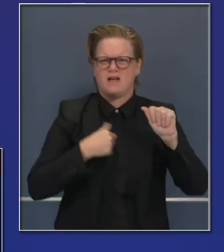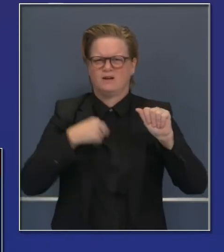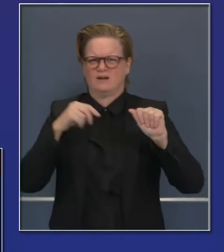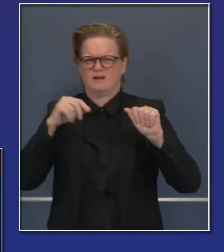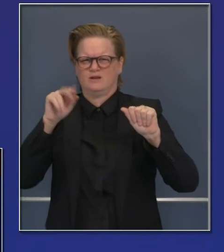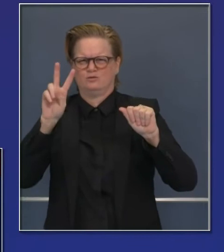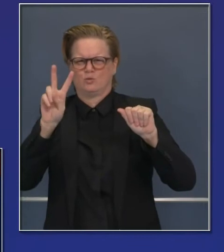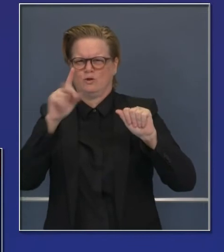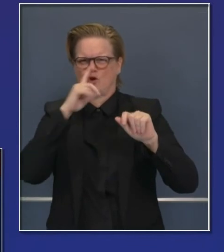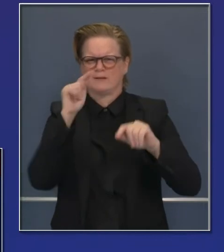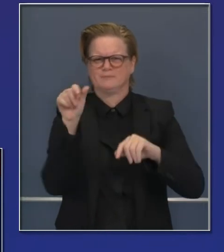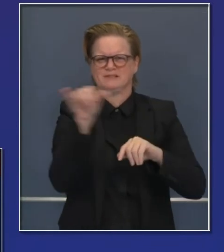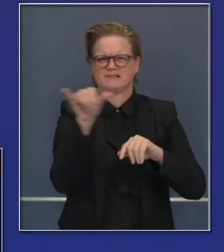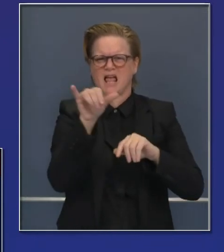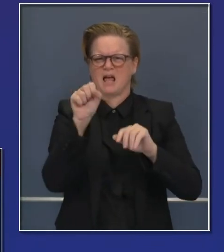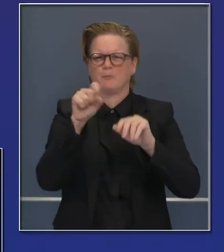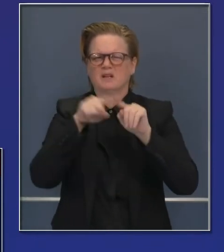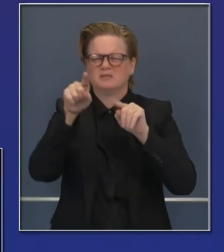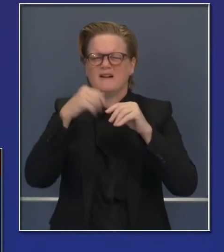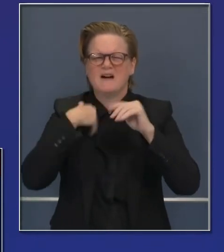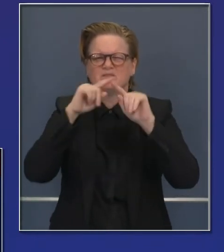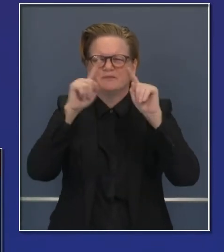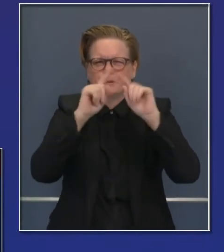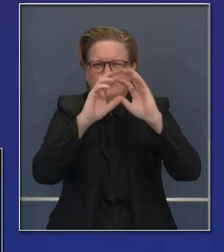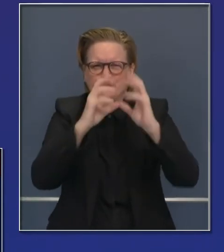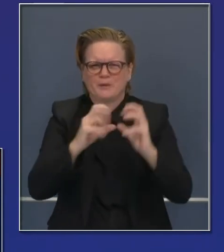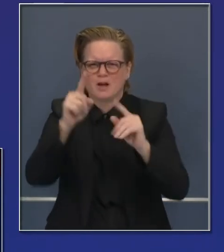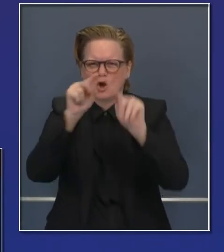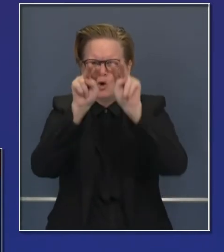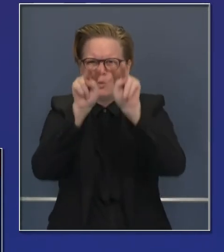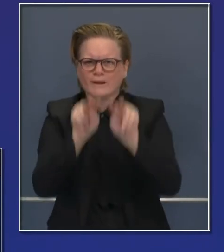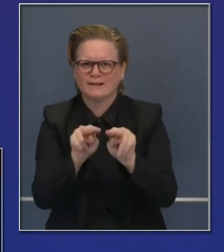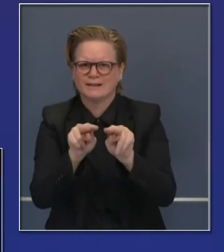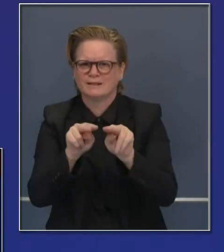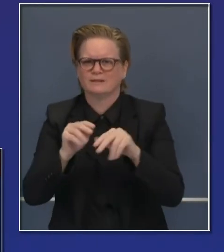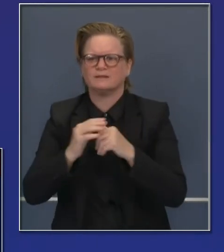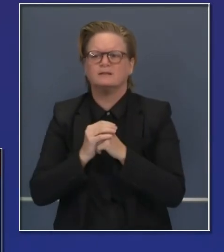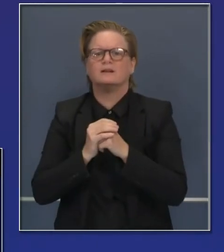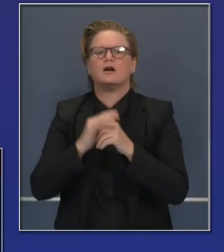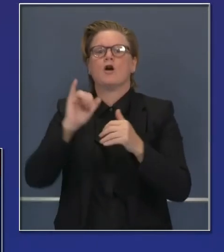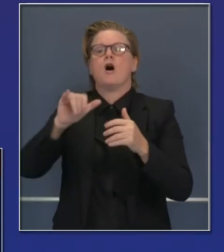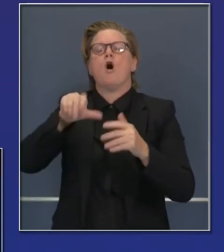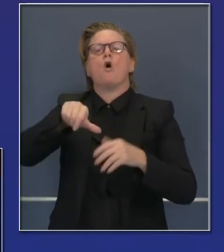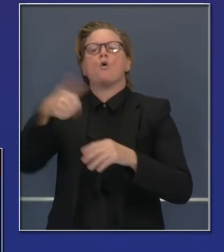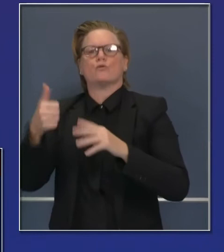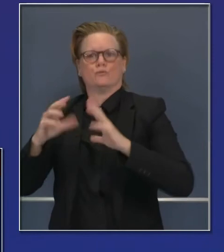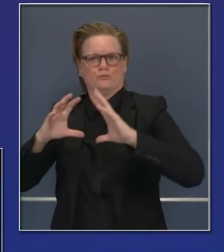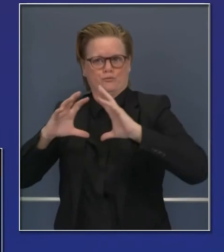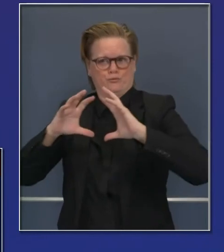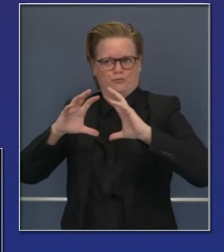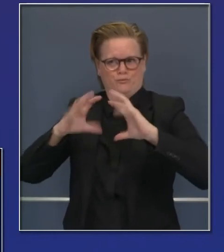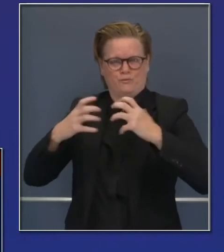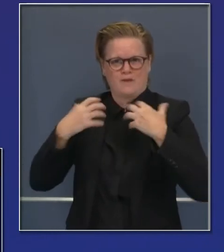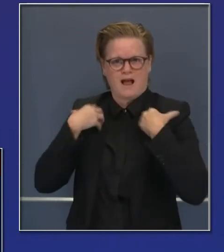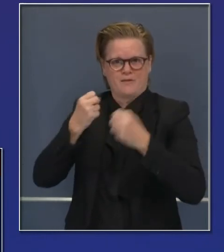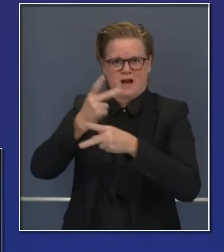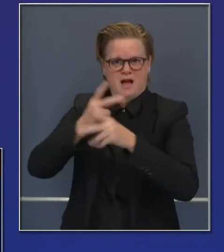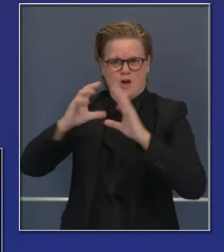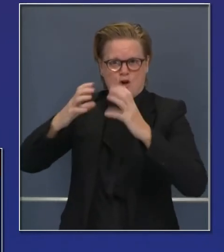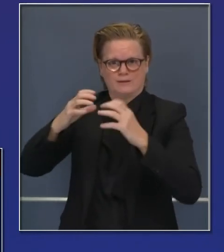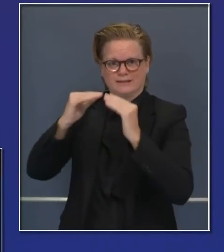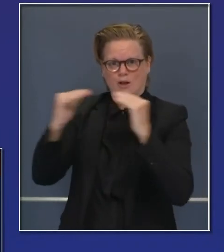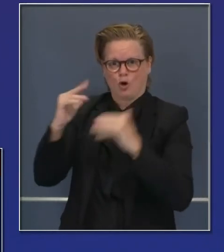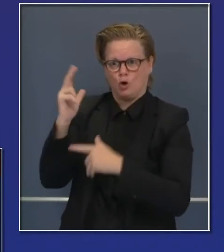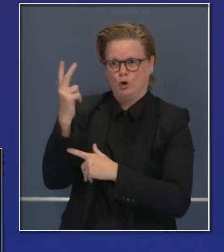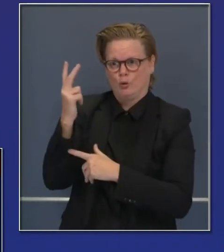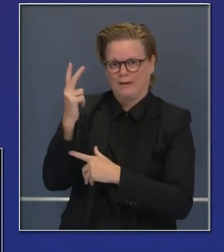covid19.ca.gov. Tier 3 are other healthcare settings, specialty clinics, lab workers, dental, oral health clinics,